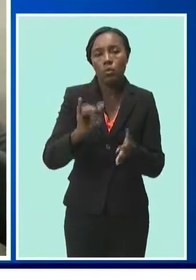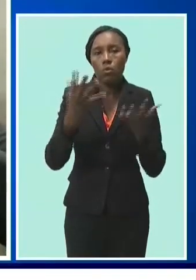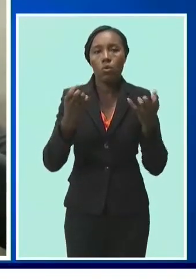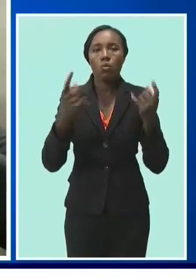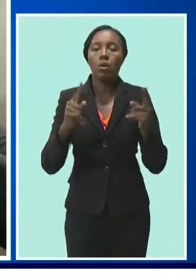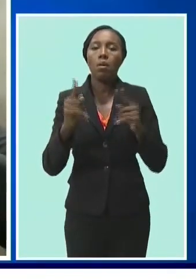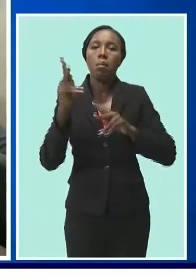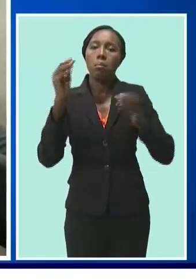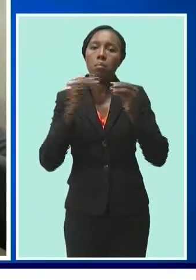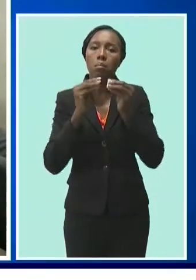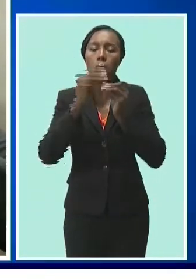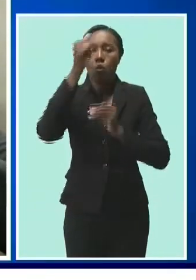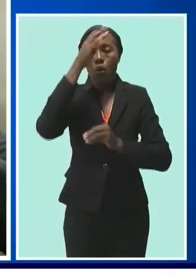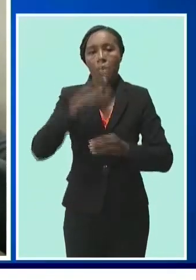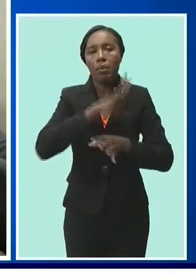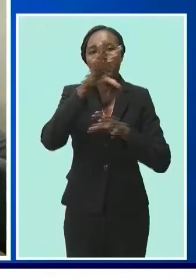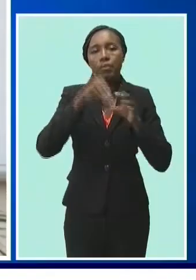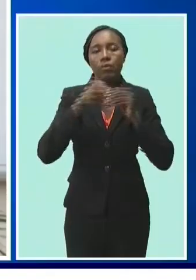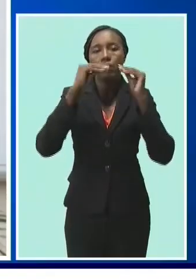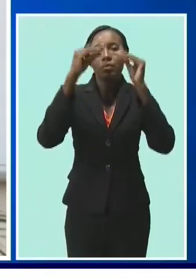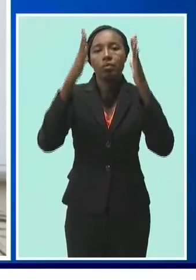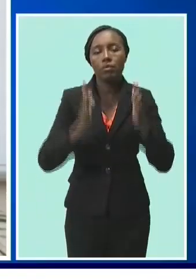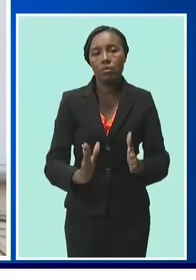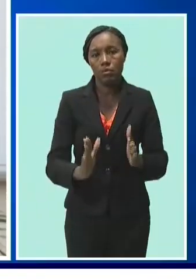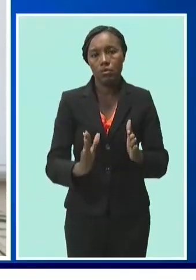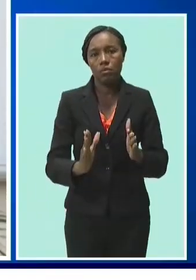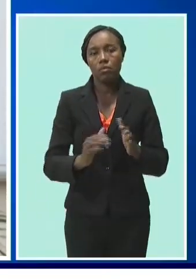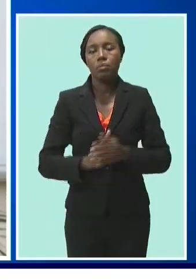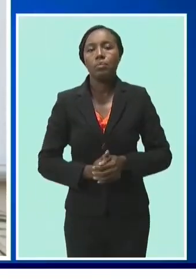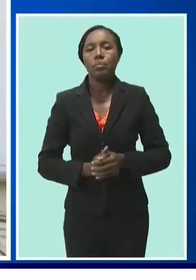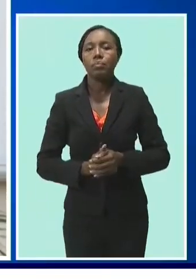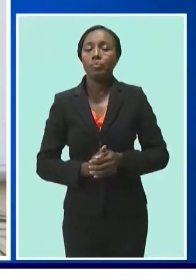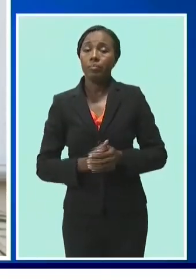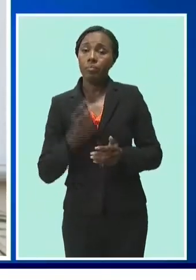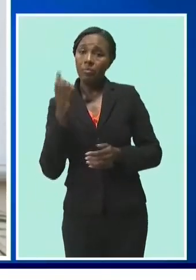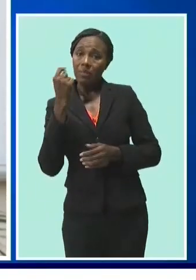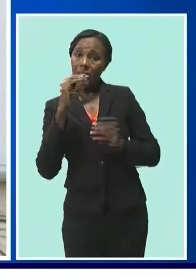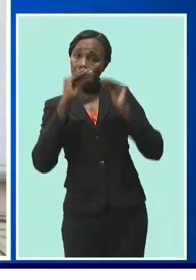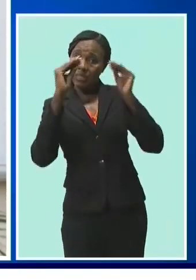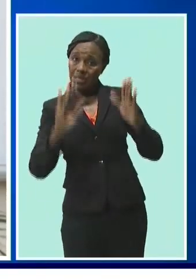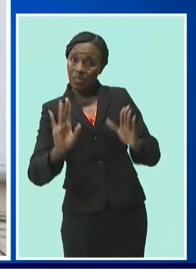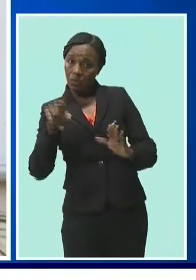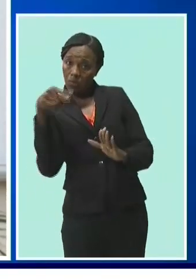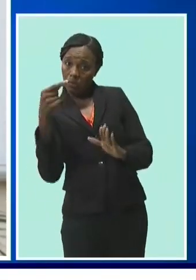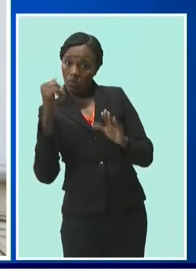in the classrooms. Teaching is not a profession only for women.